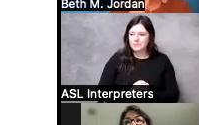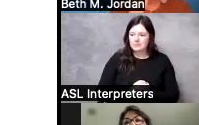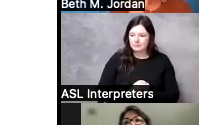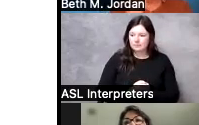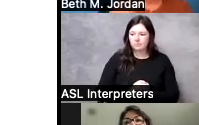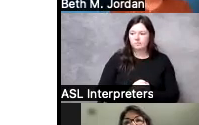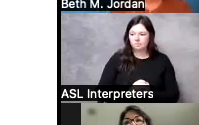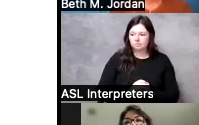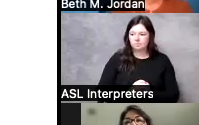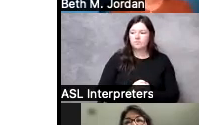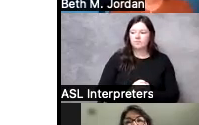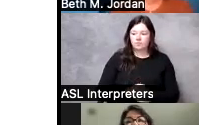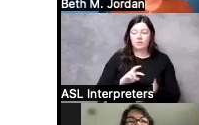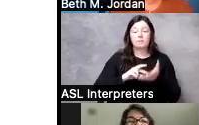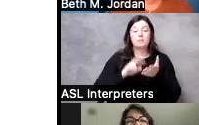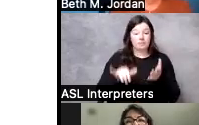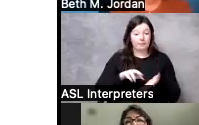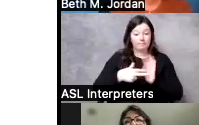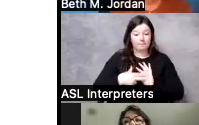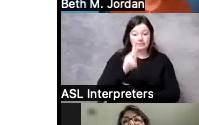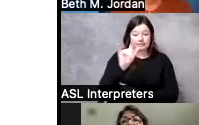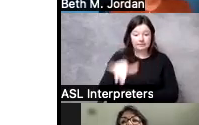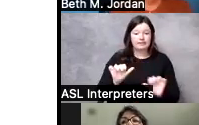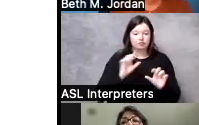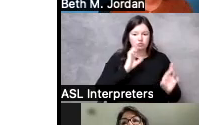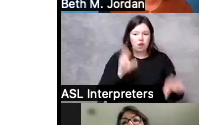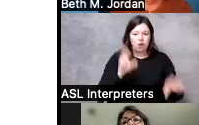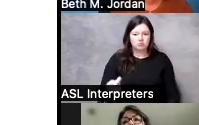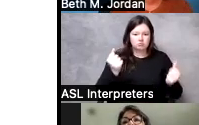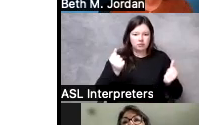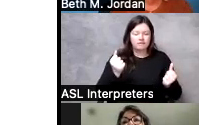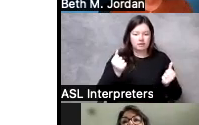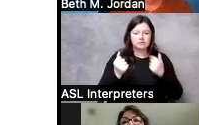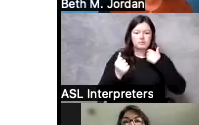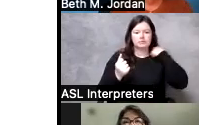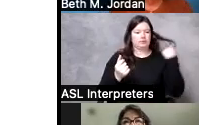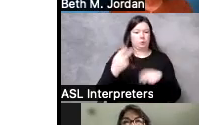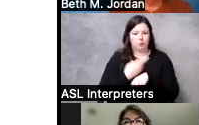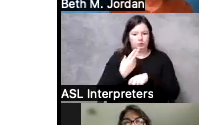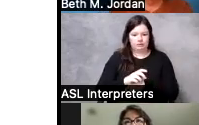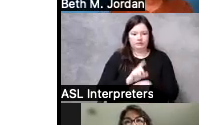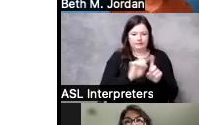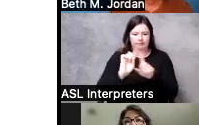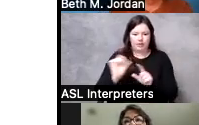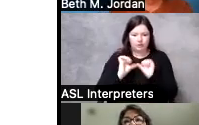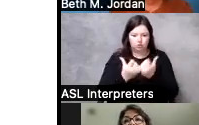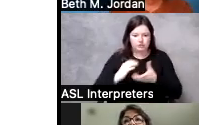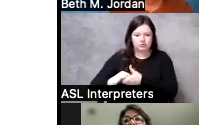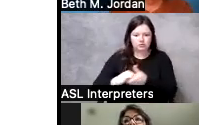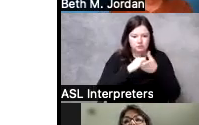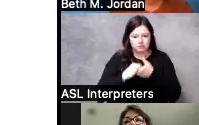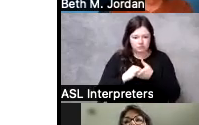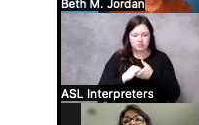afforded Kentucky the opportunity to respond quickly in a collaborative manner across member agencies, which you can see here on the